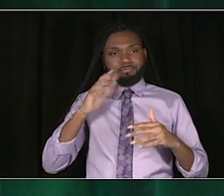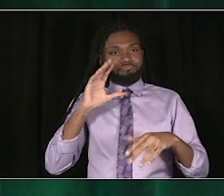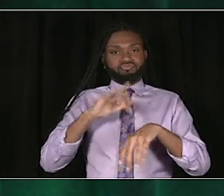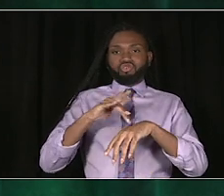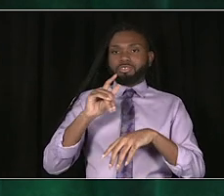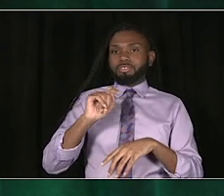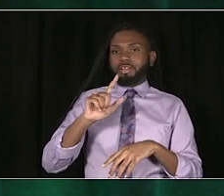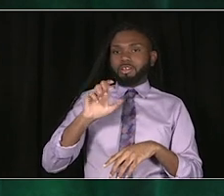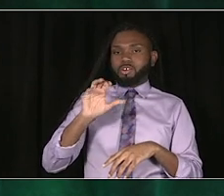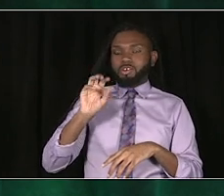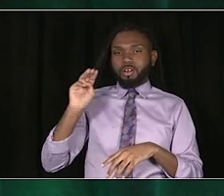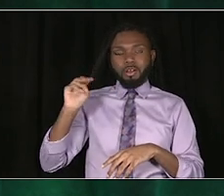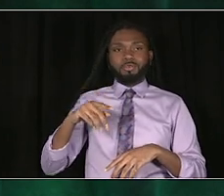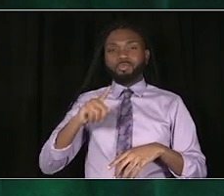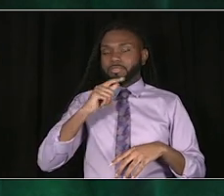dominated. In this town,